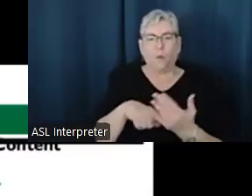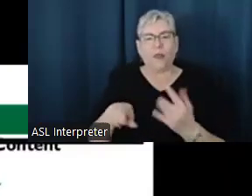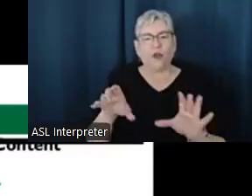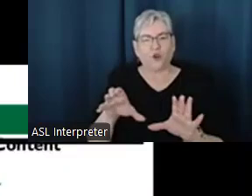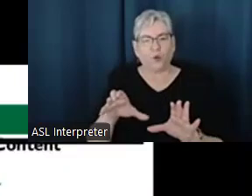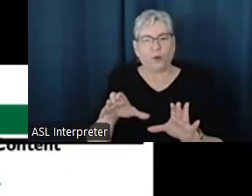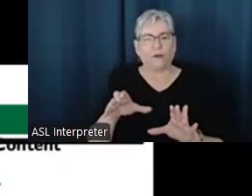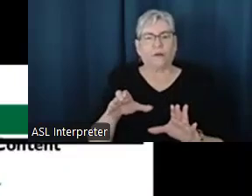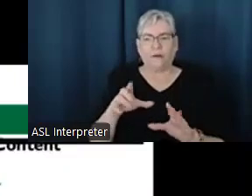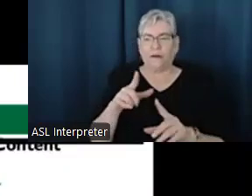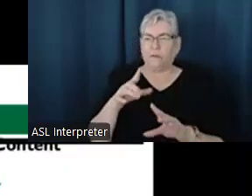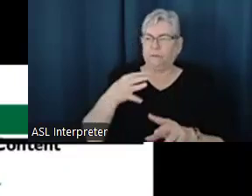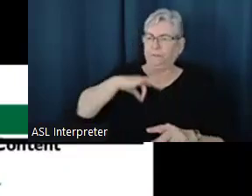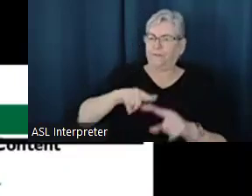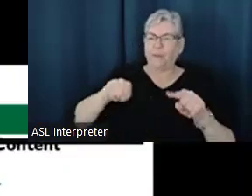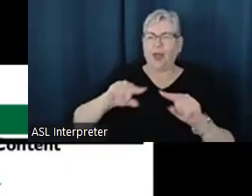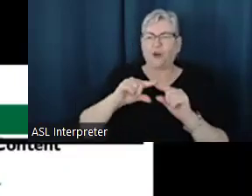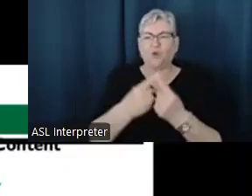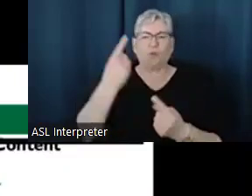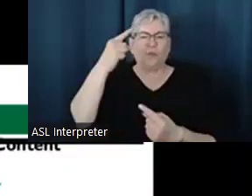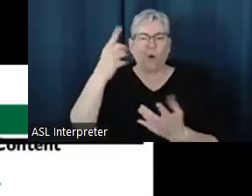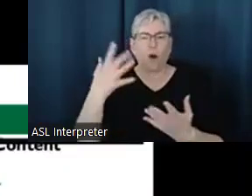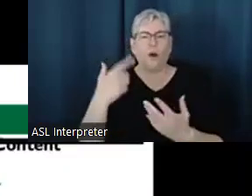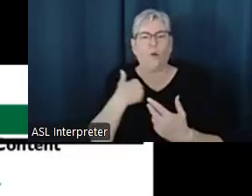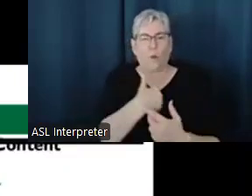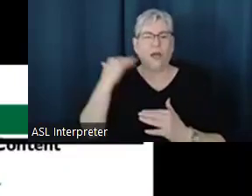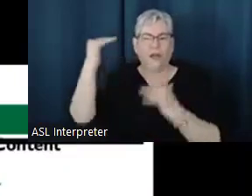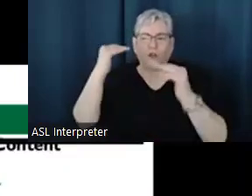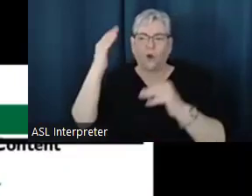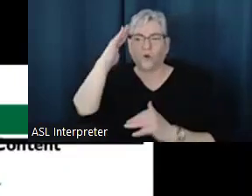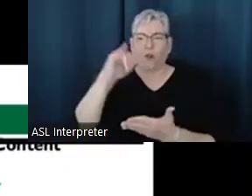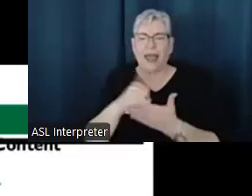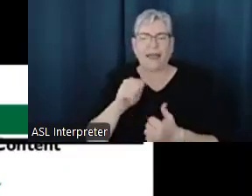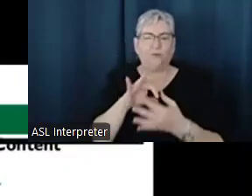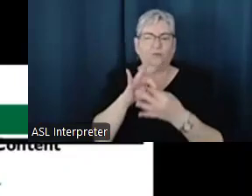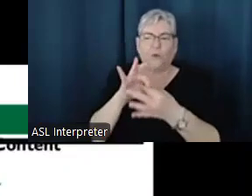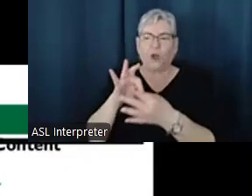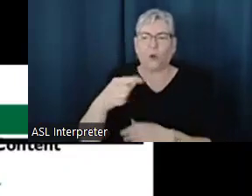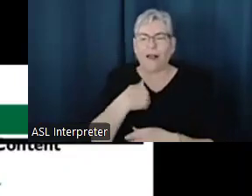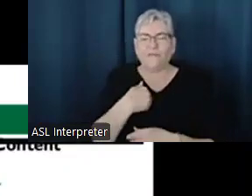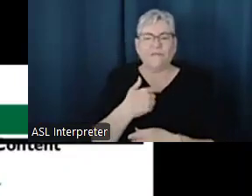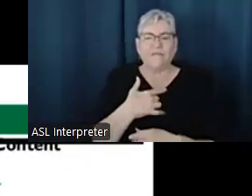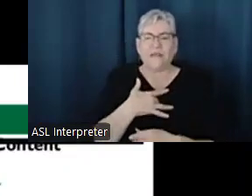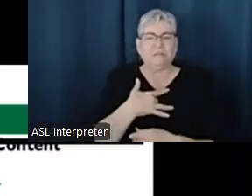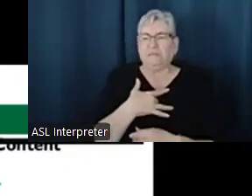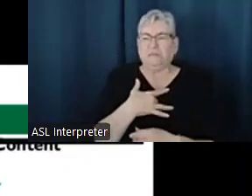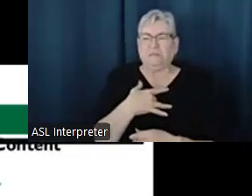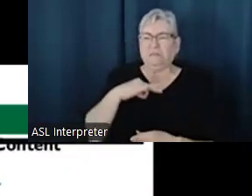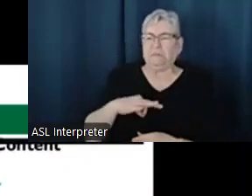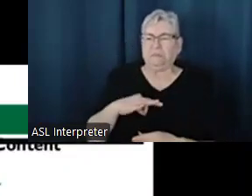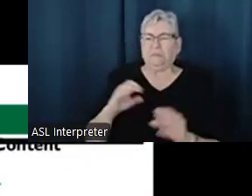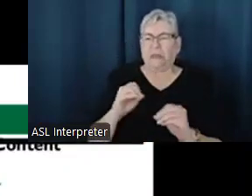group. And I think we as adults all know that. Any relationship that you have where you don't really feel like you're getting much back in